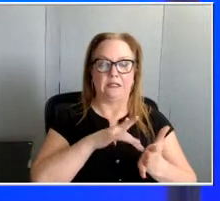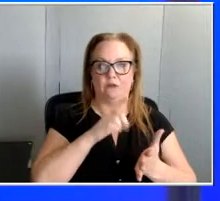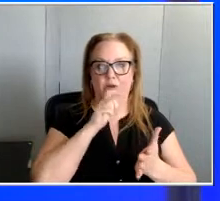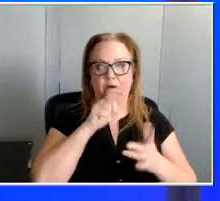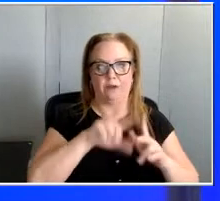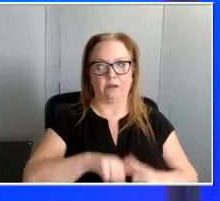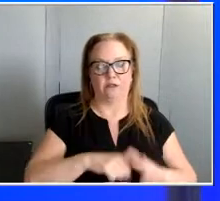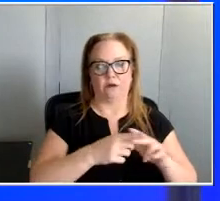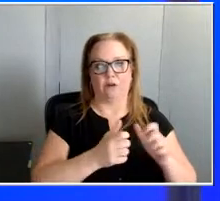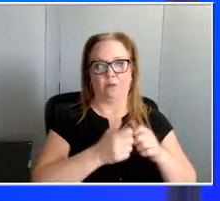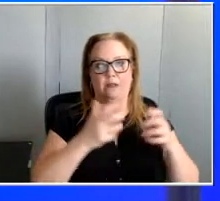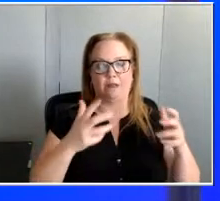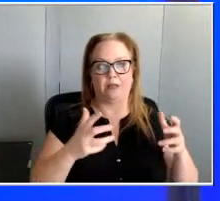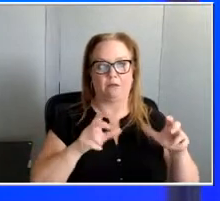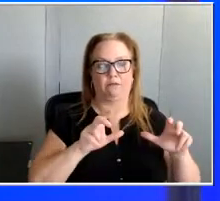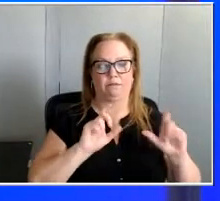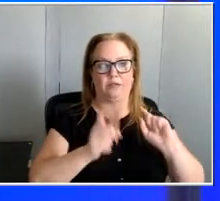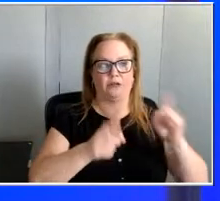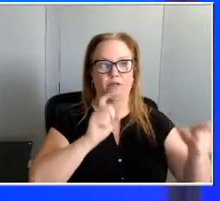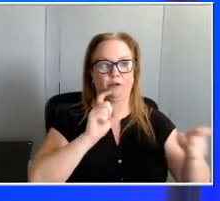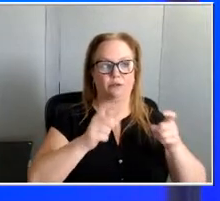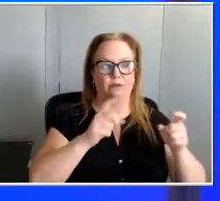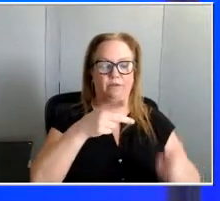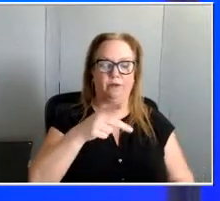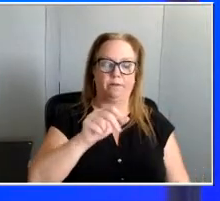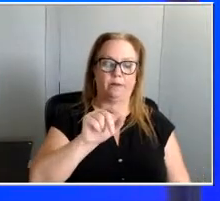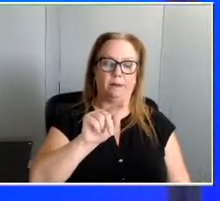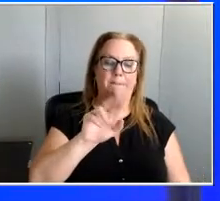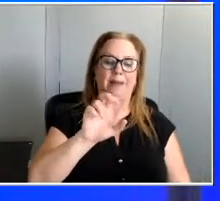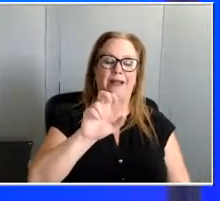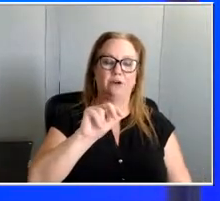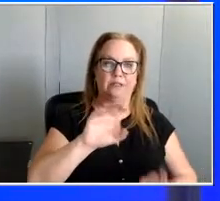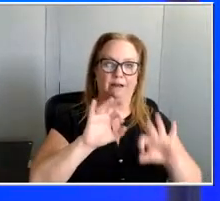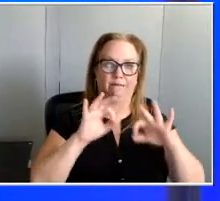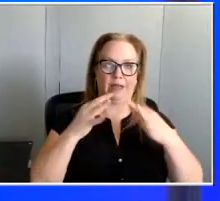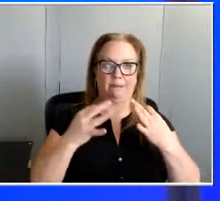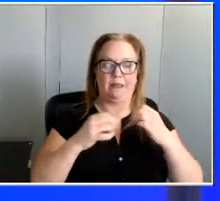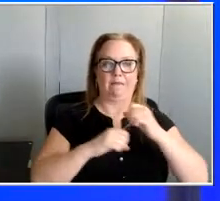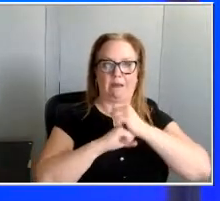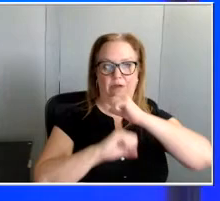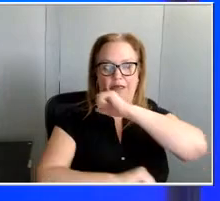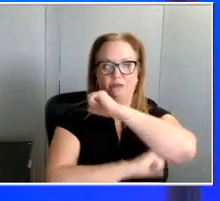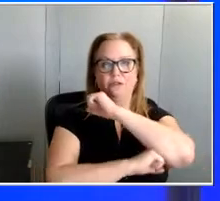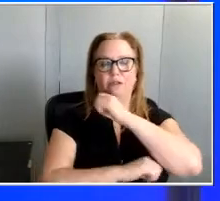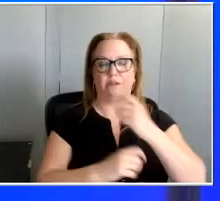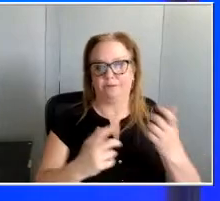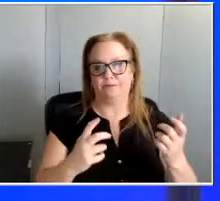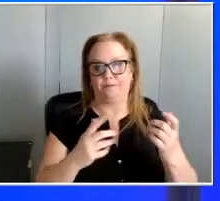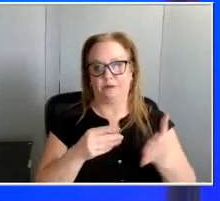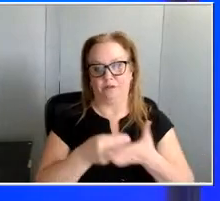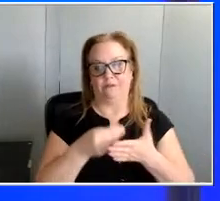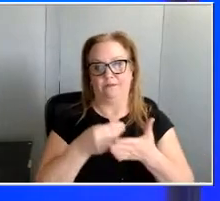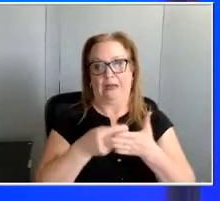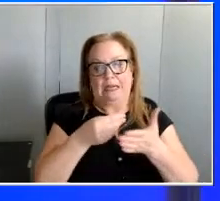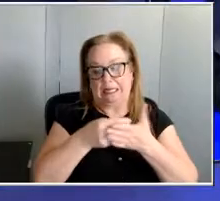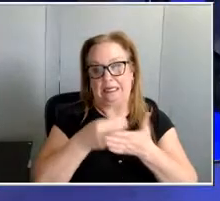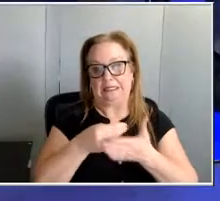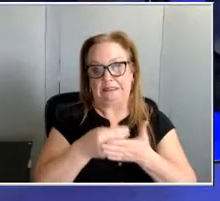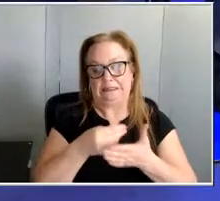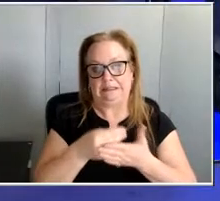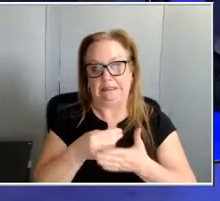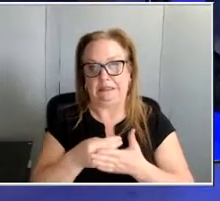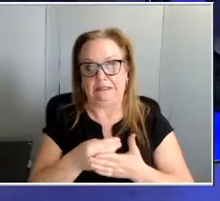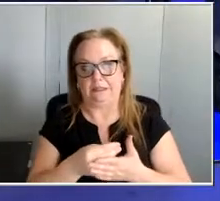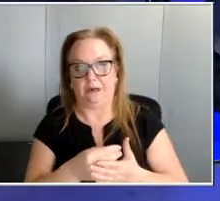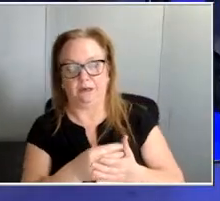without also contributions from the Patterson Family Foundation. So those funding mechanisms are key.